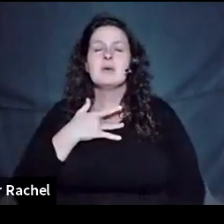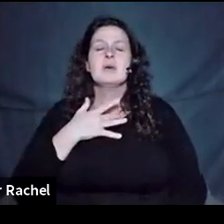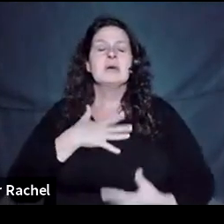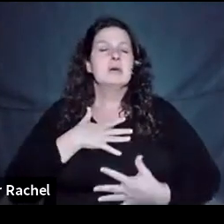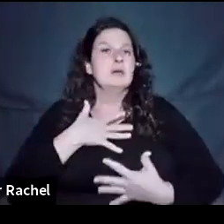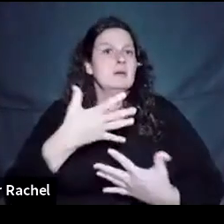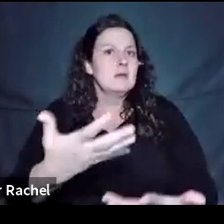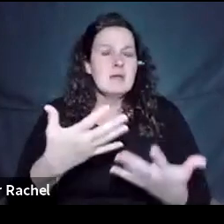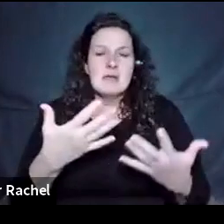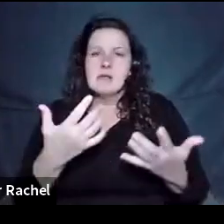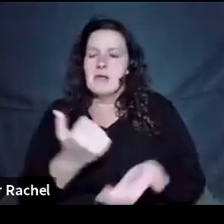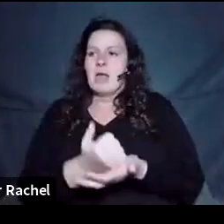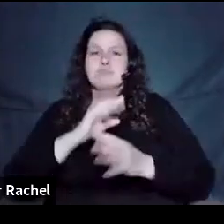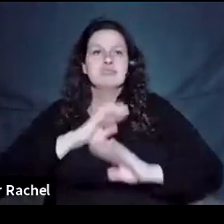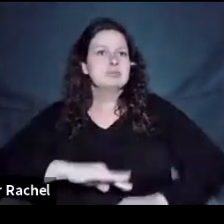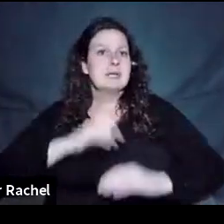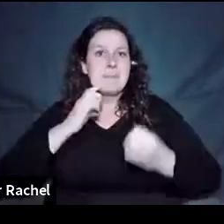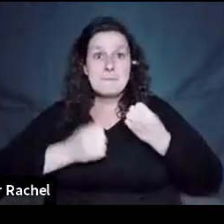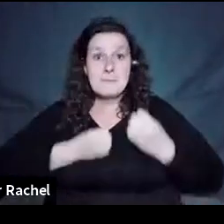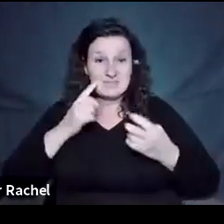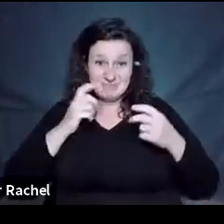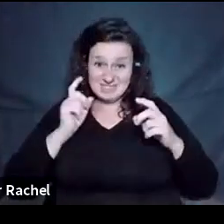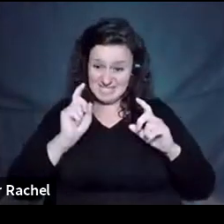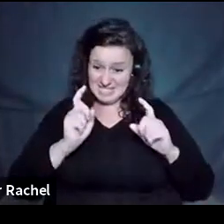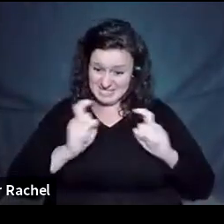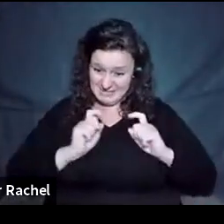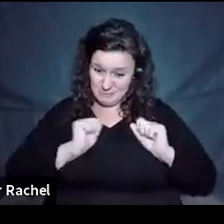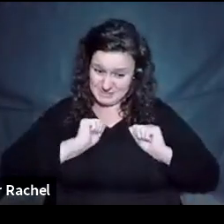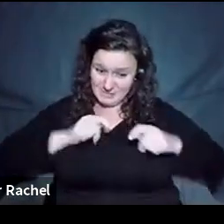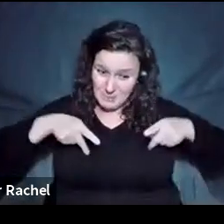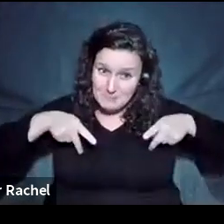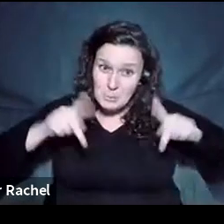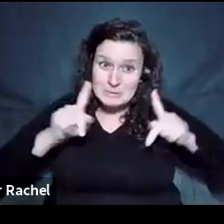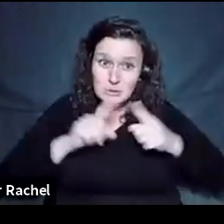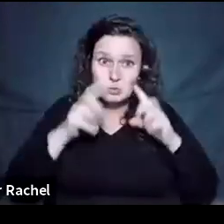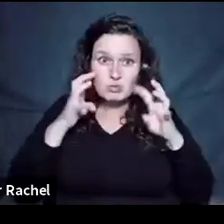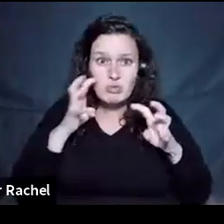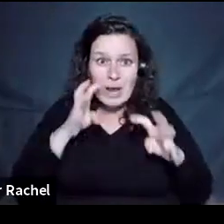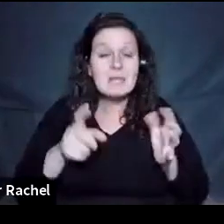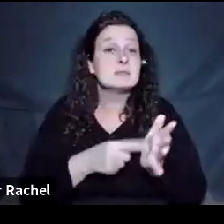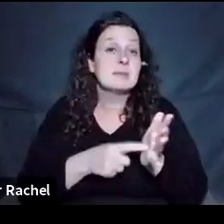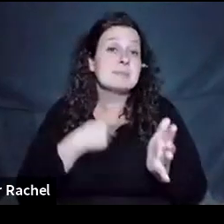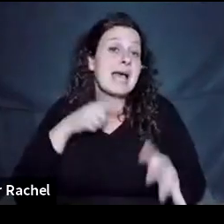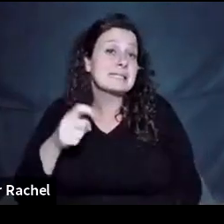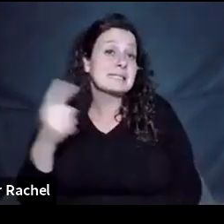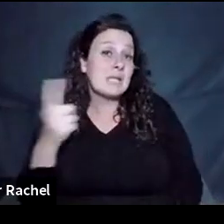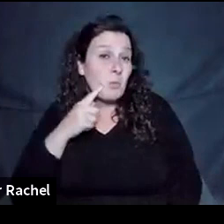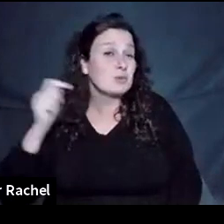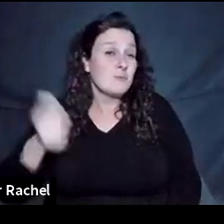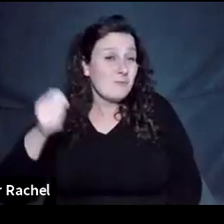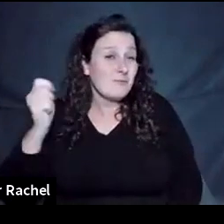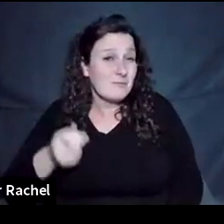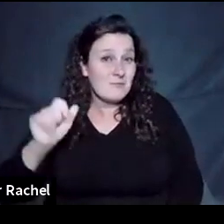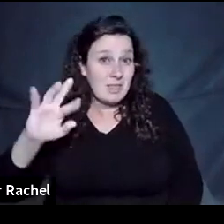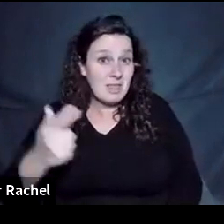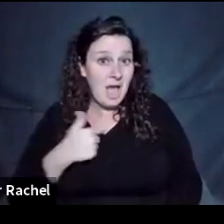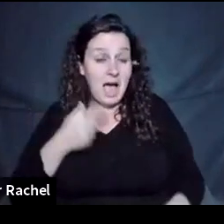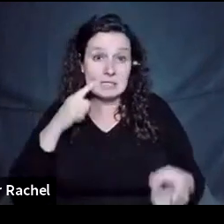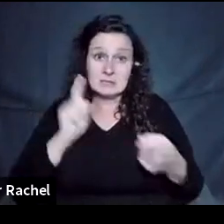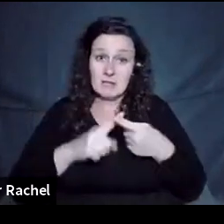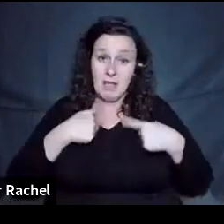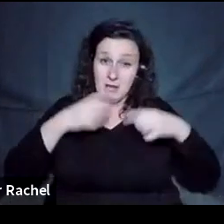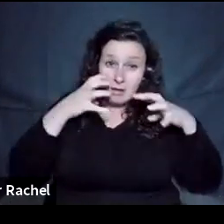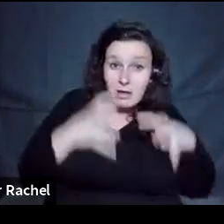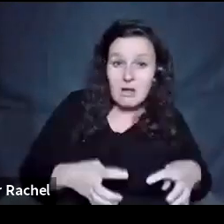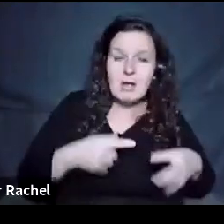level, to give myself permission to cry. And yes, sometimes I need someone to give me a really good flogging to get that permission to cry, but to